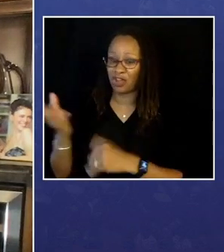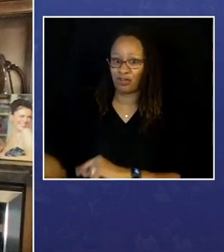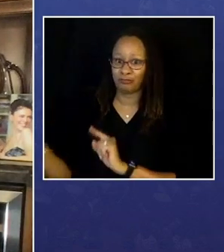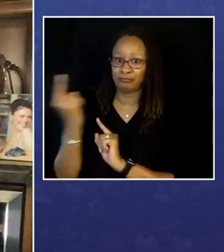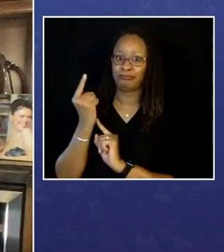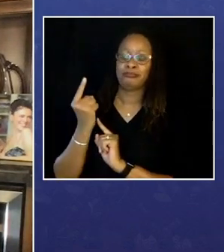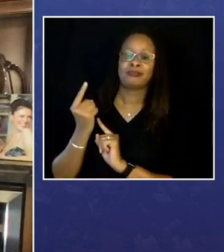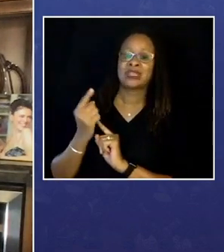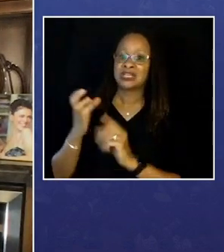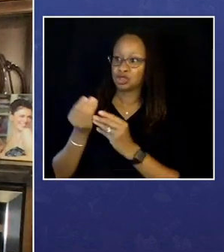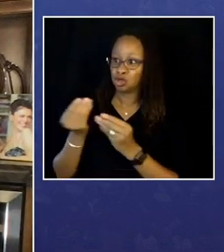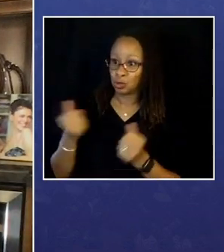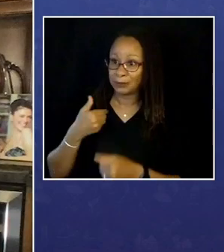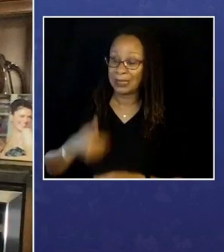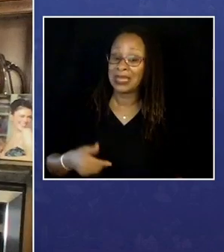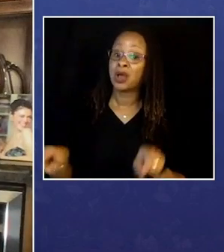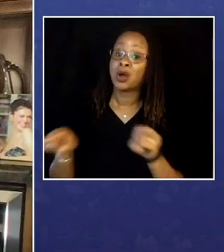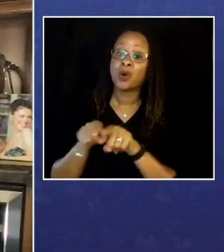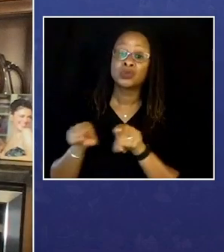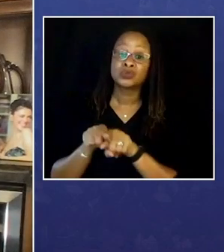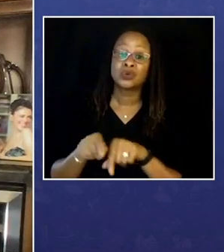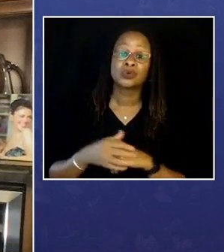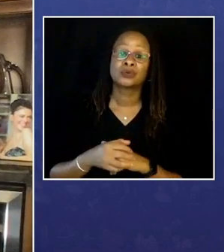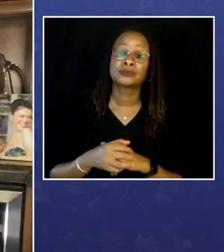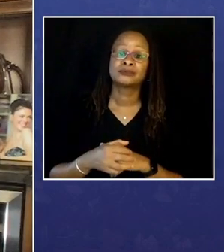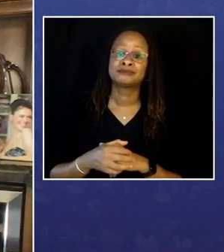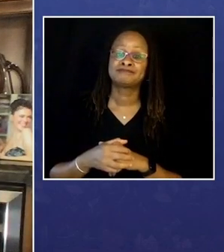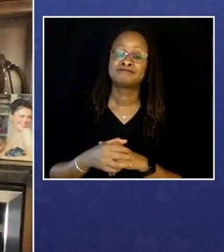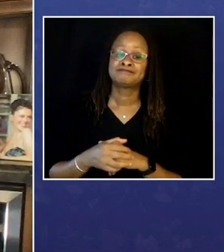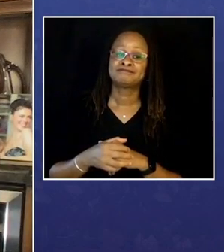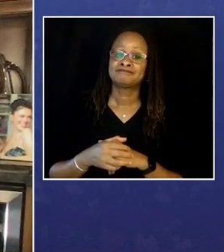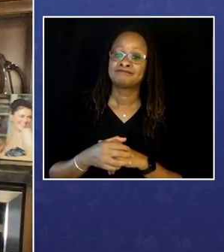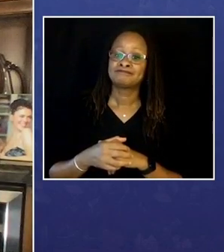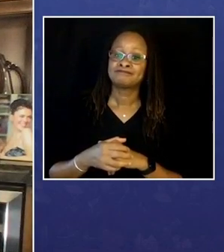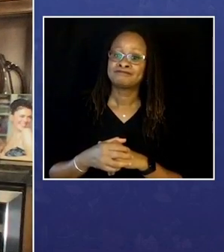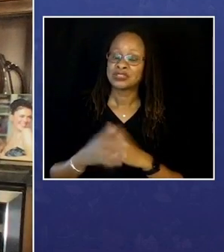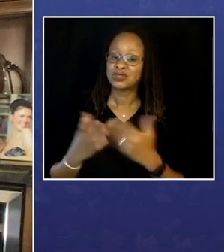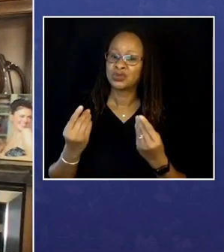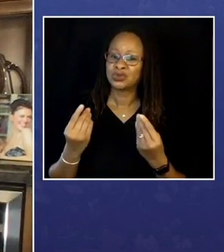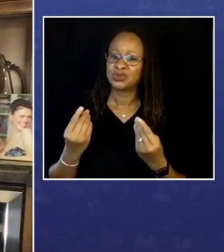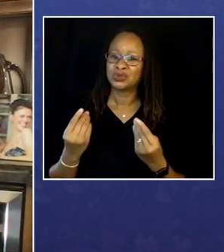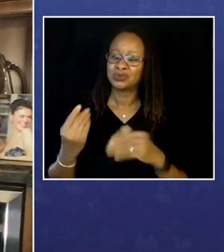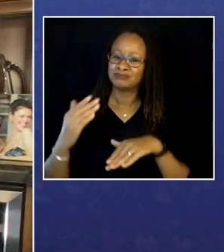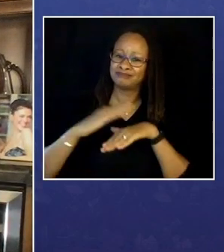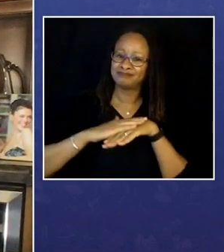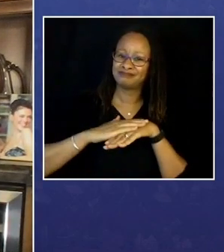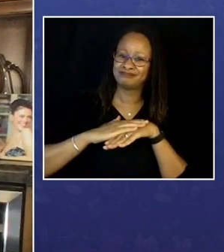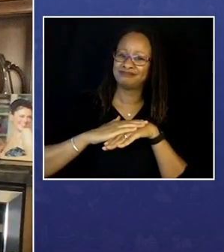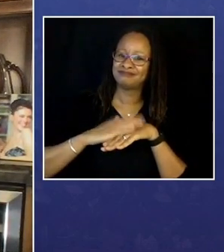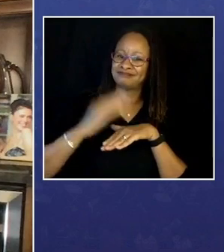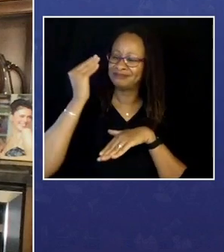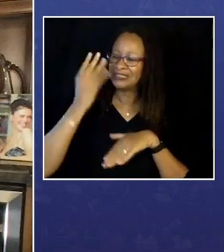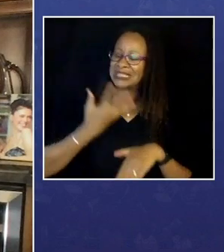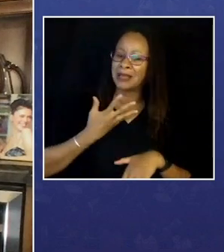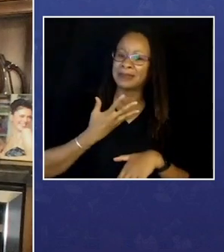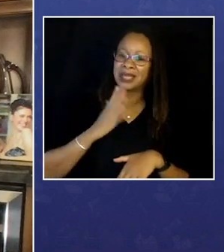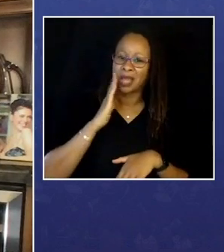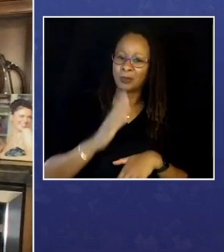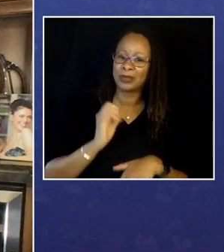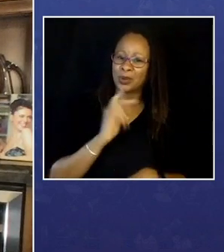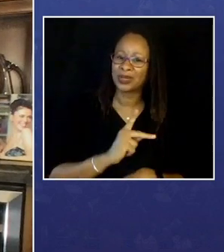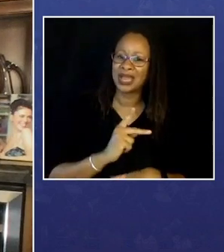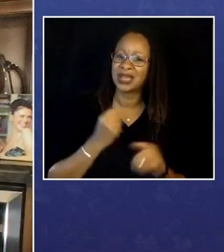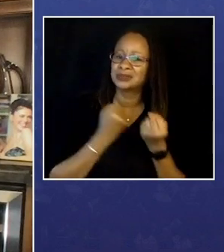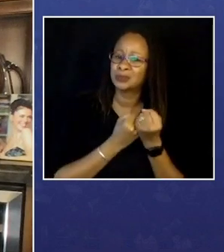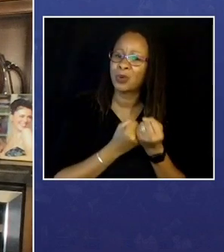They were there to treat me, but also, you know, to put a hand on my shoulder and tell me that I